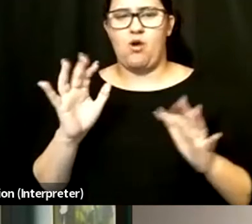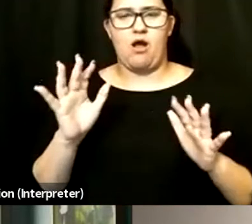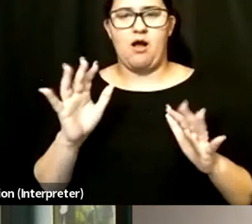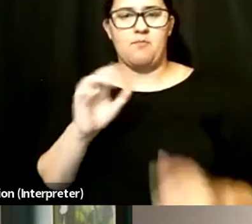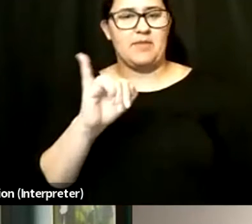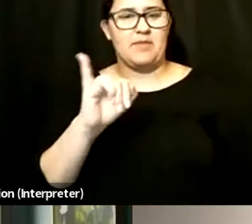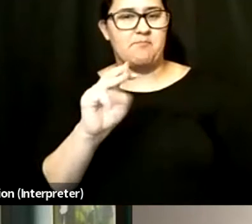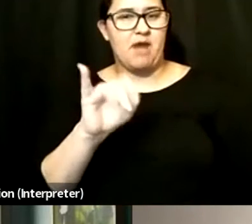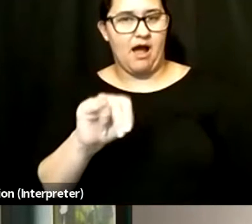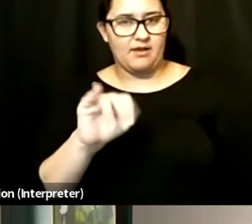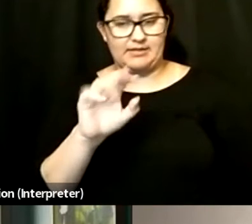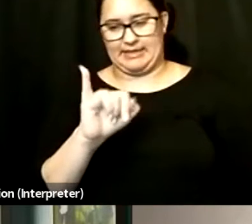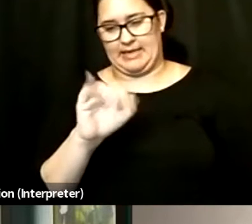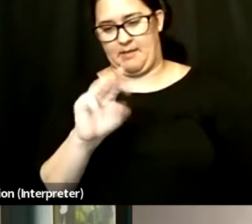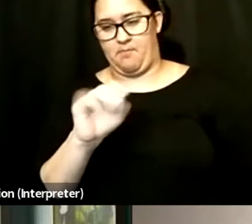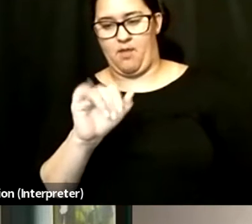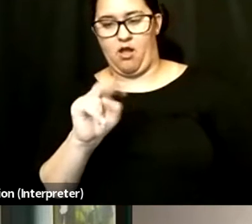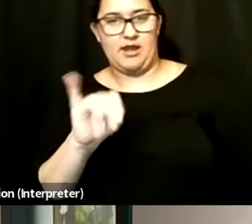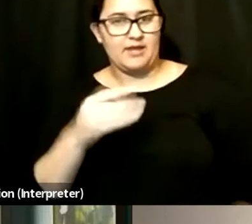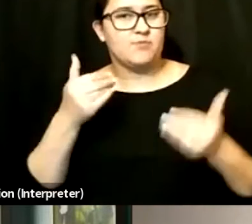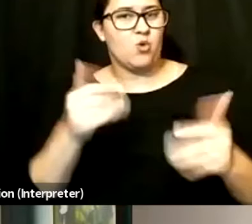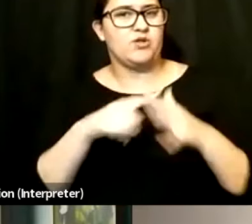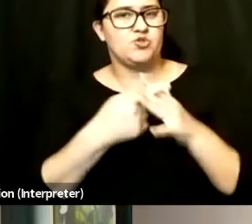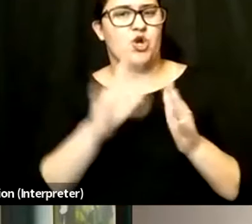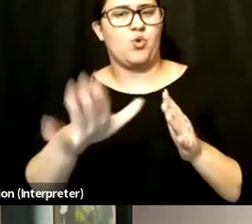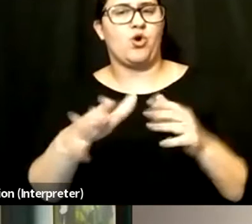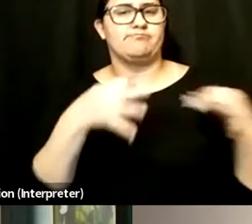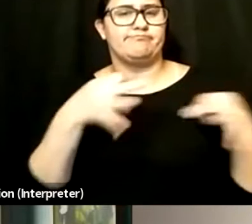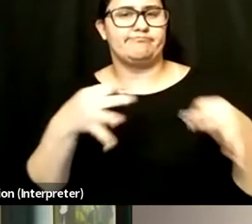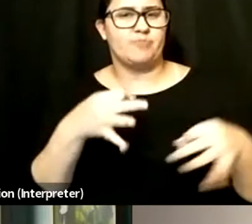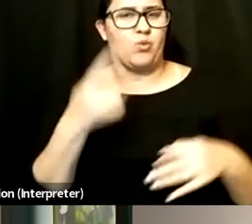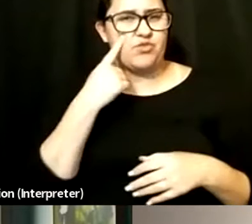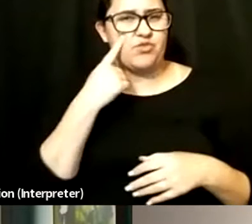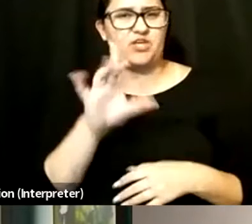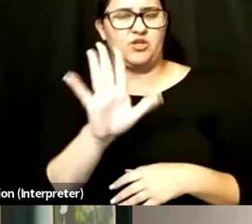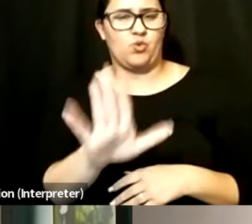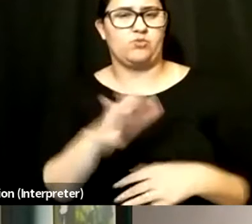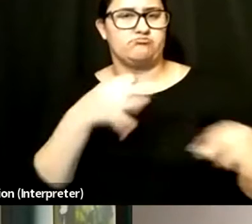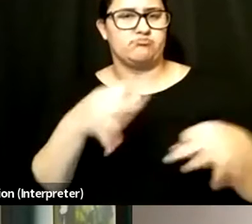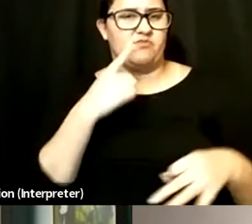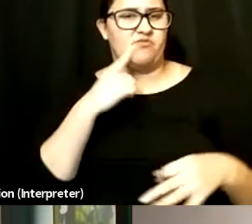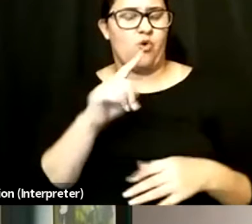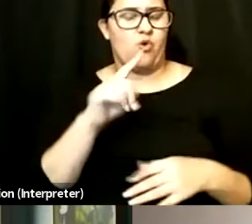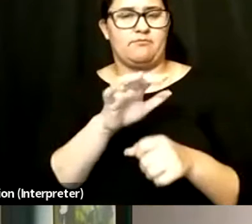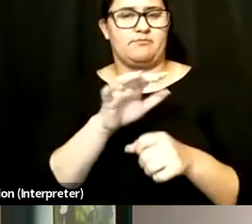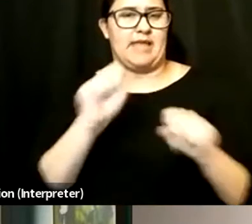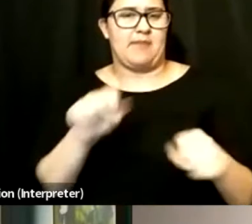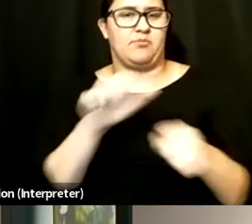Imani, why don't you start and give us kind of your definition of what ableism is and when you kind of started learning about this term and